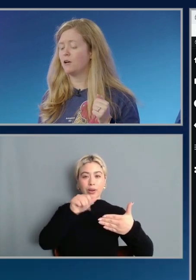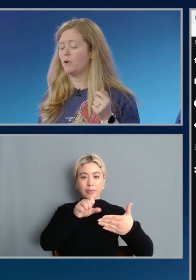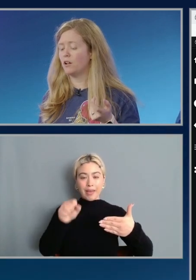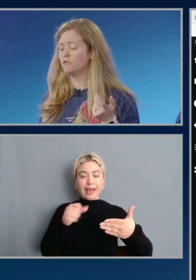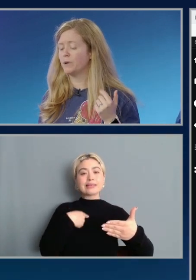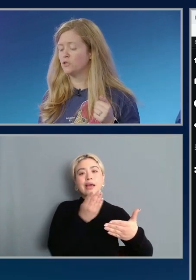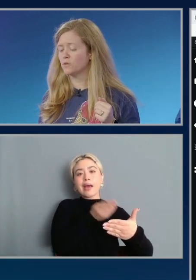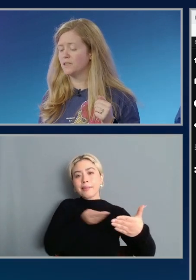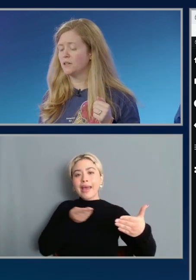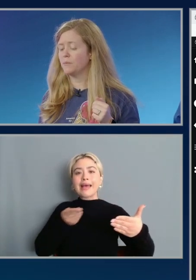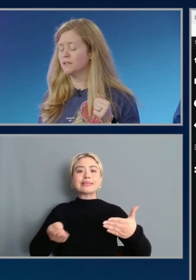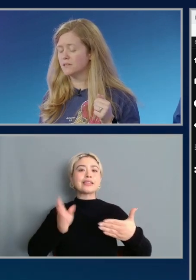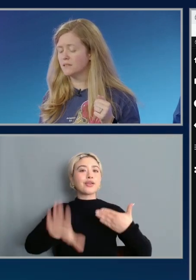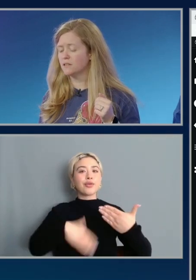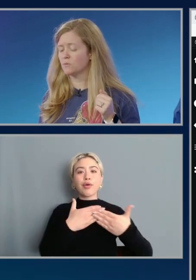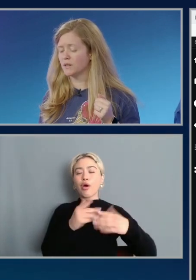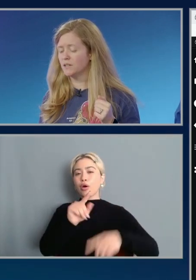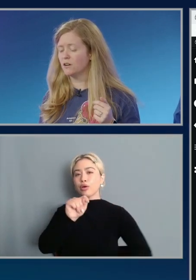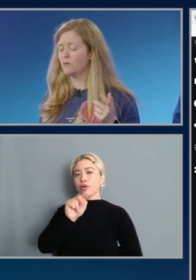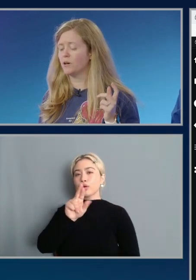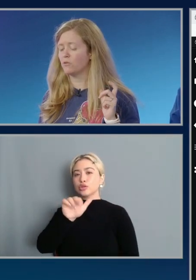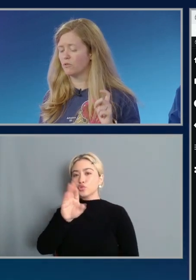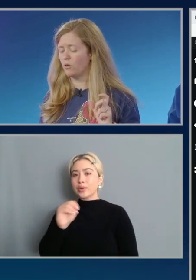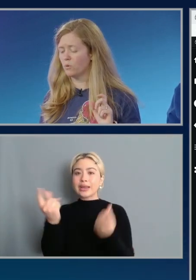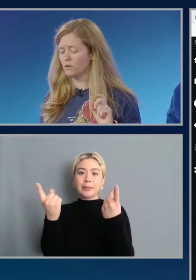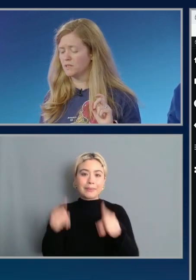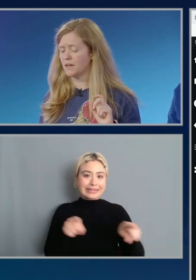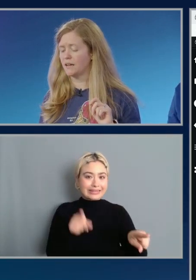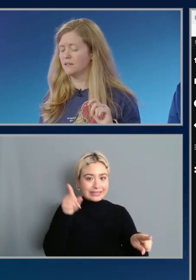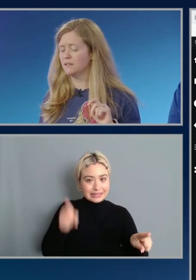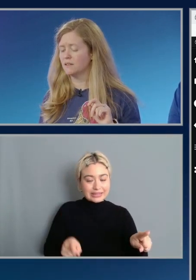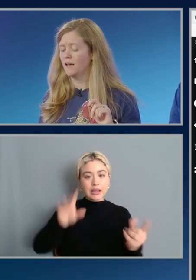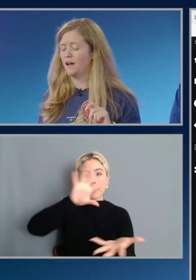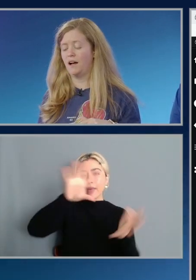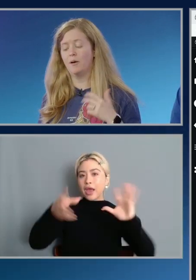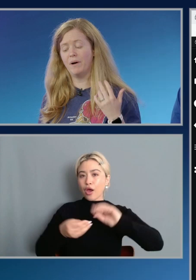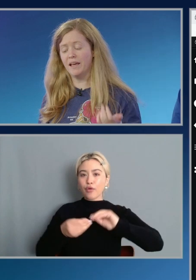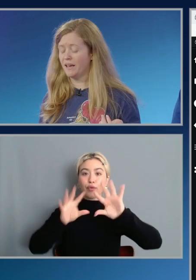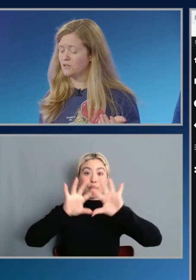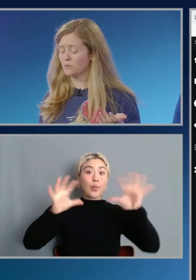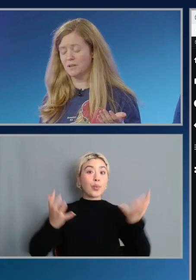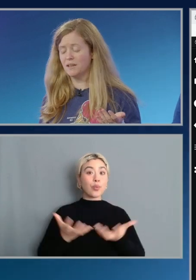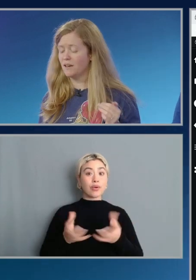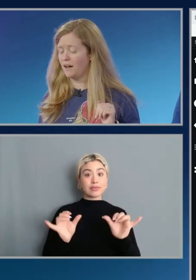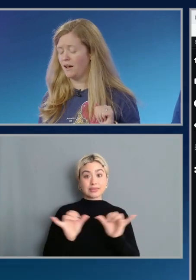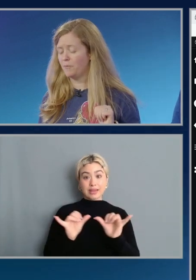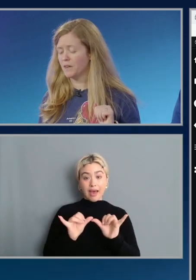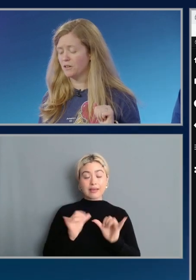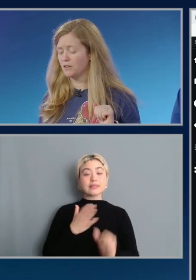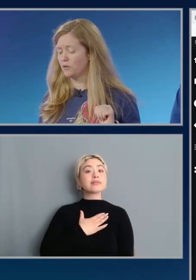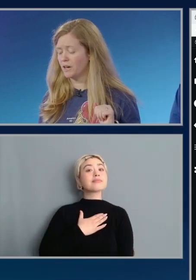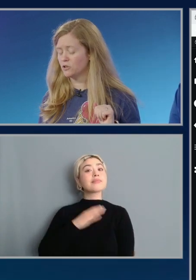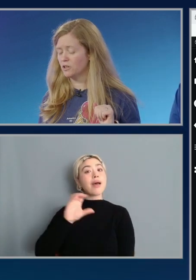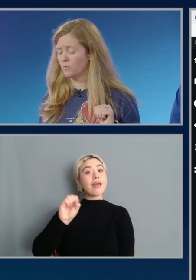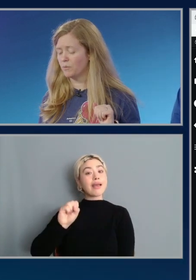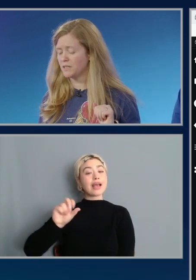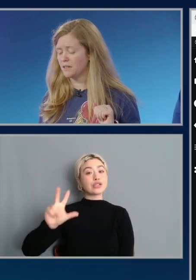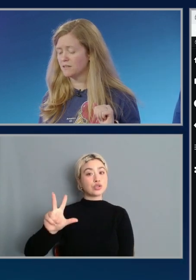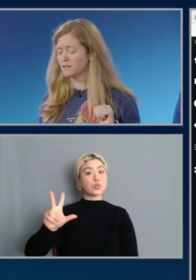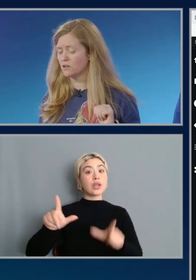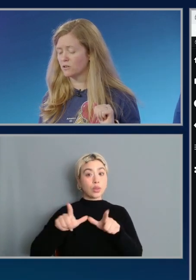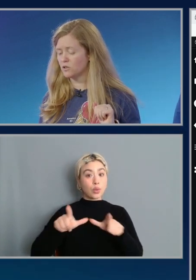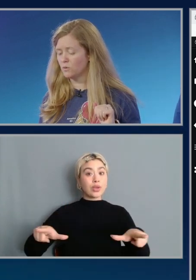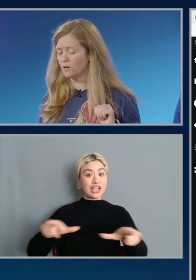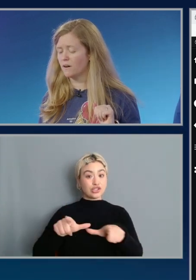in all of my Trainium instances right here, my overall world size, my S3 location where my